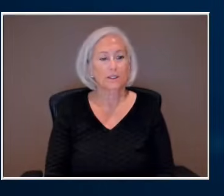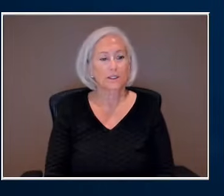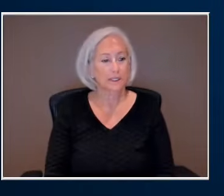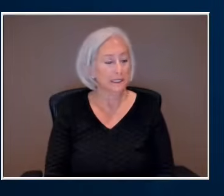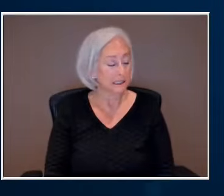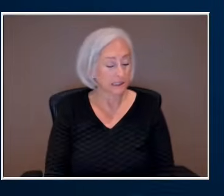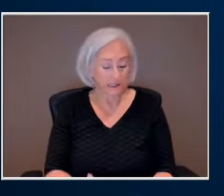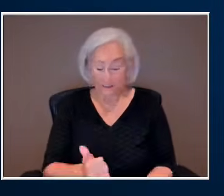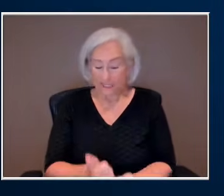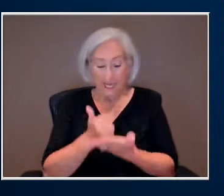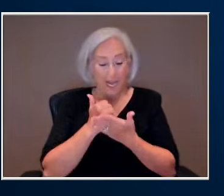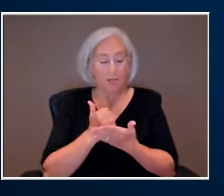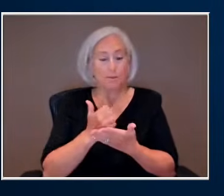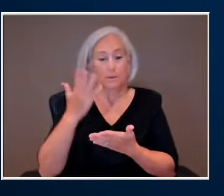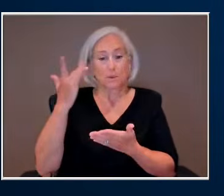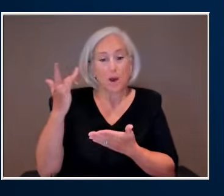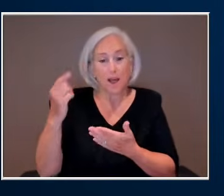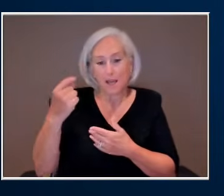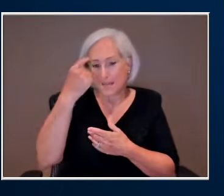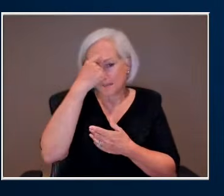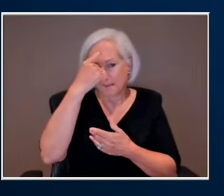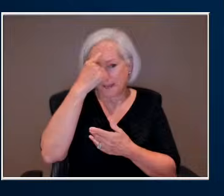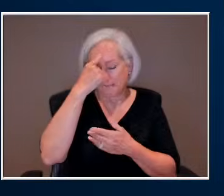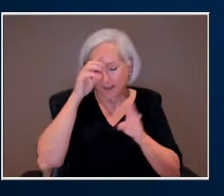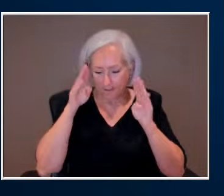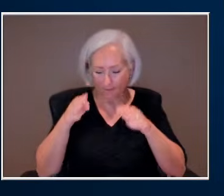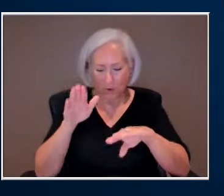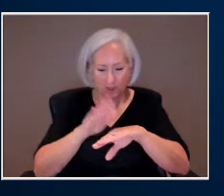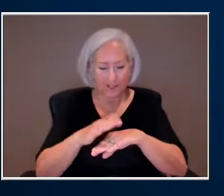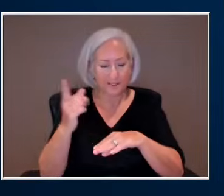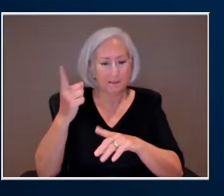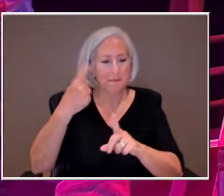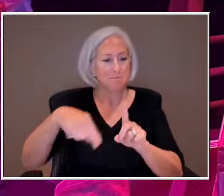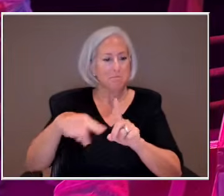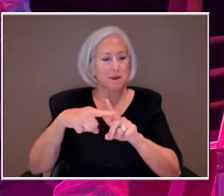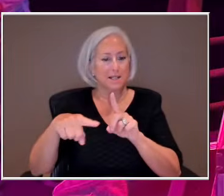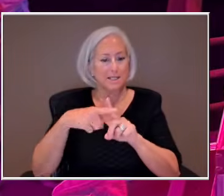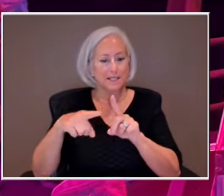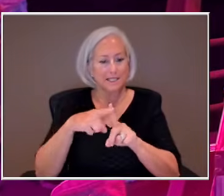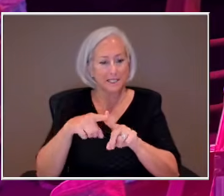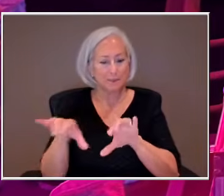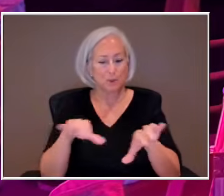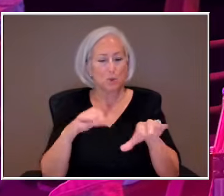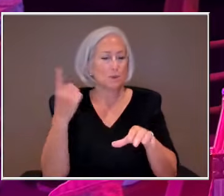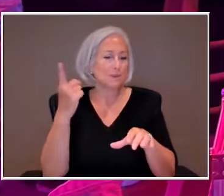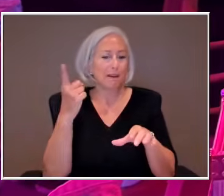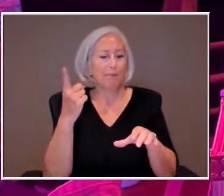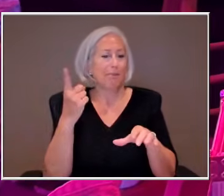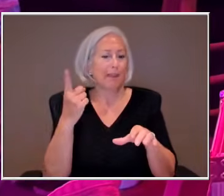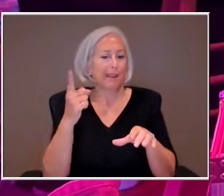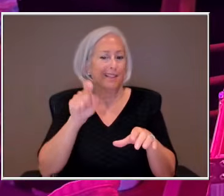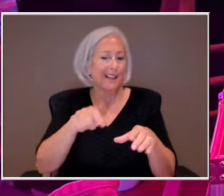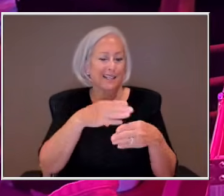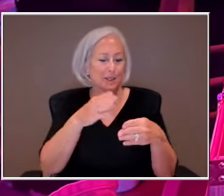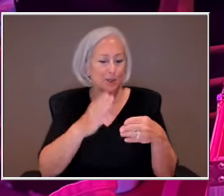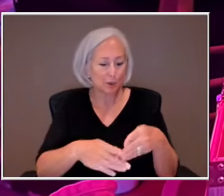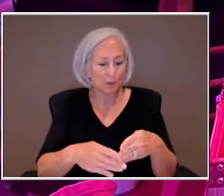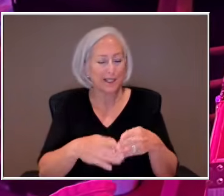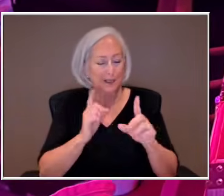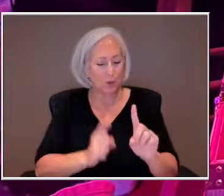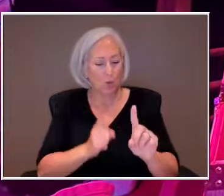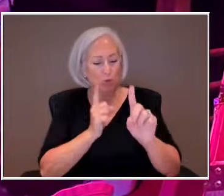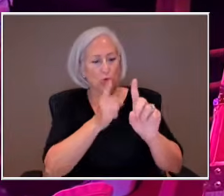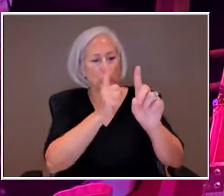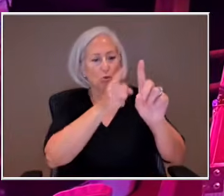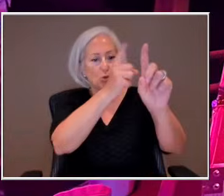it keeps your mind just evolved in things that need to be completed. So you wanting to get your energies